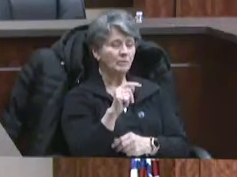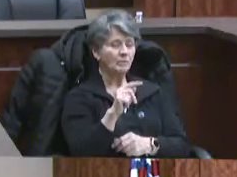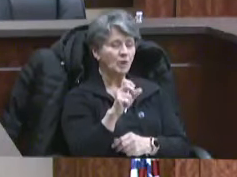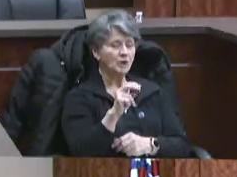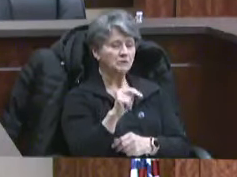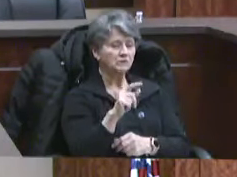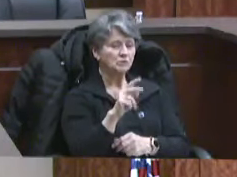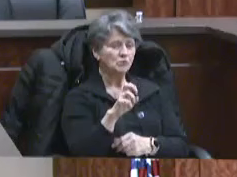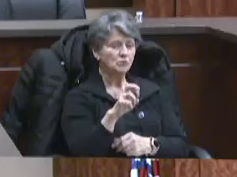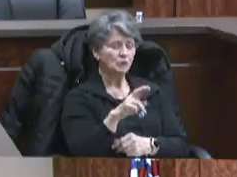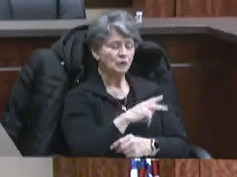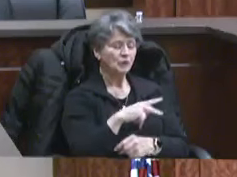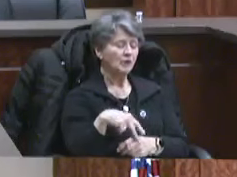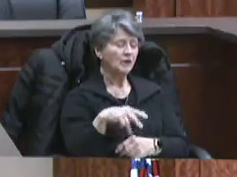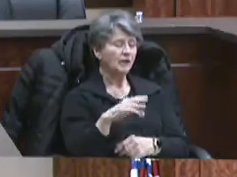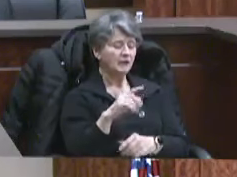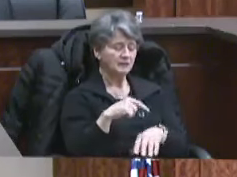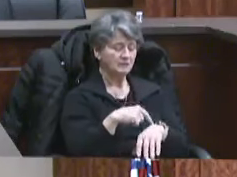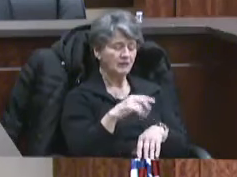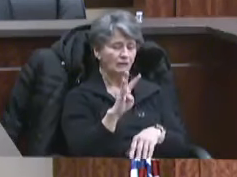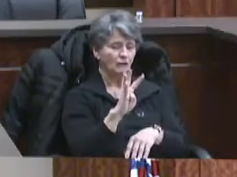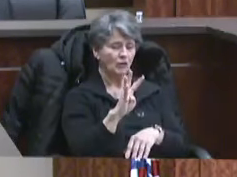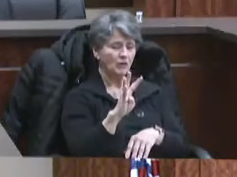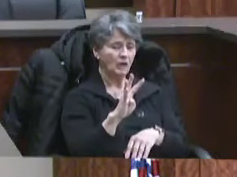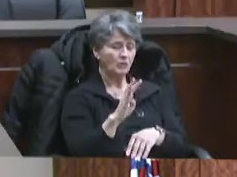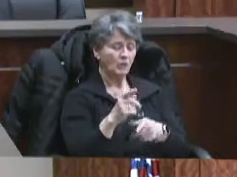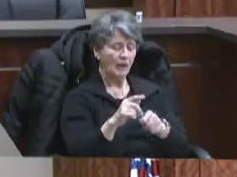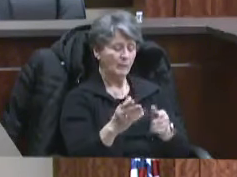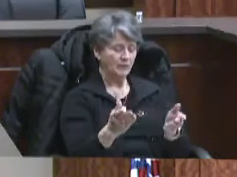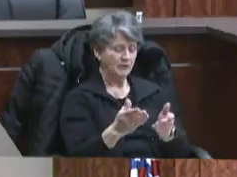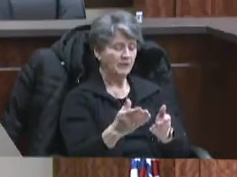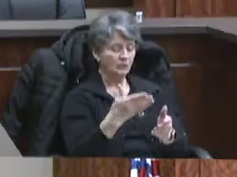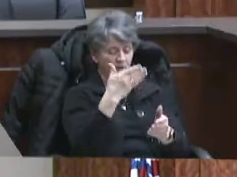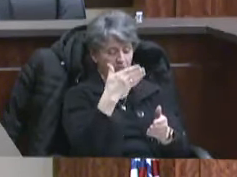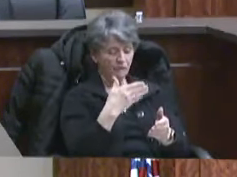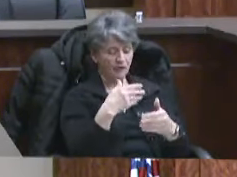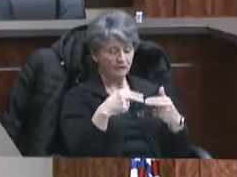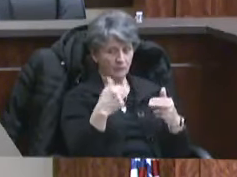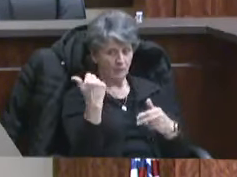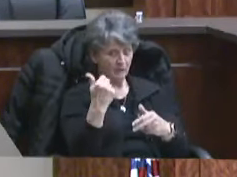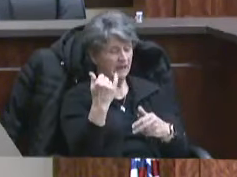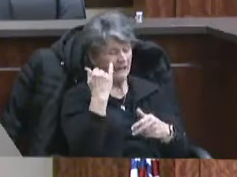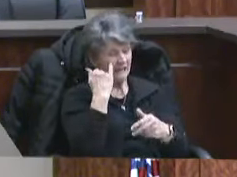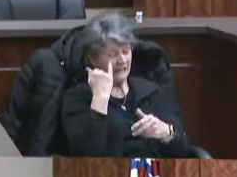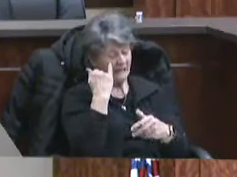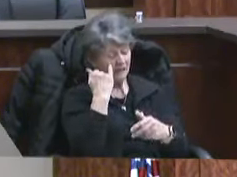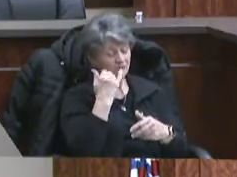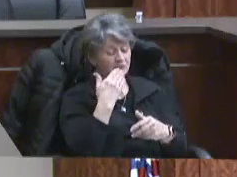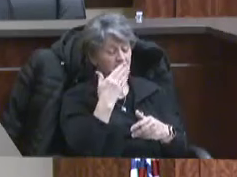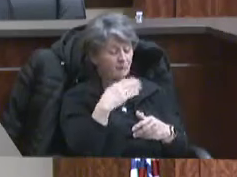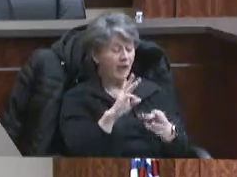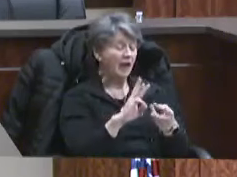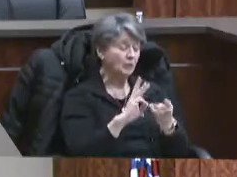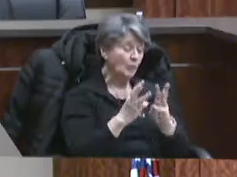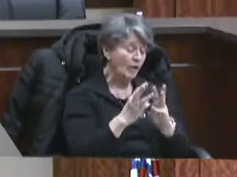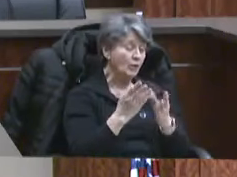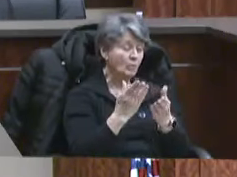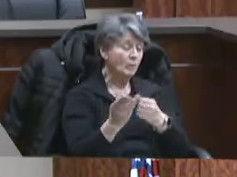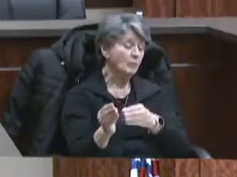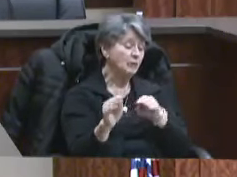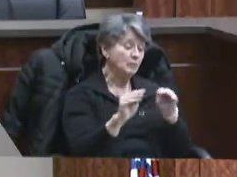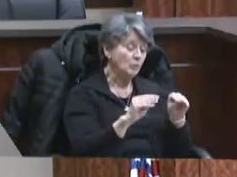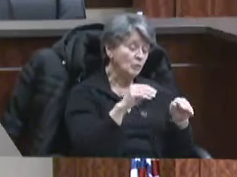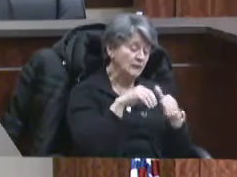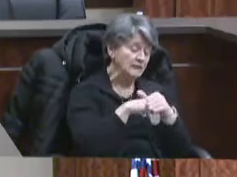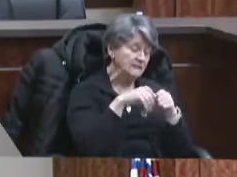at the Municipal Center. If usually out front, if by chance it is foul weather, we will probably move it inside, but we'll wait and